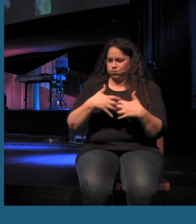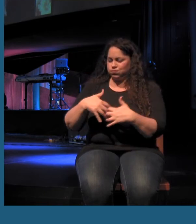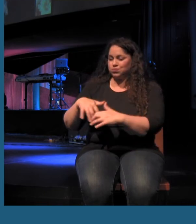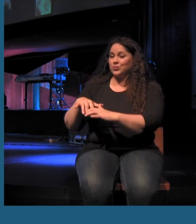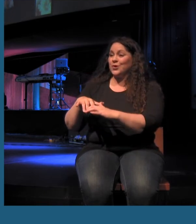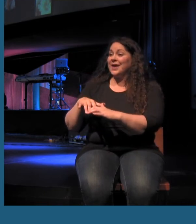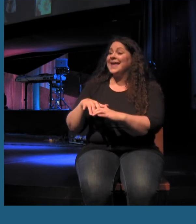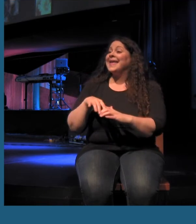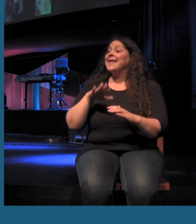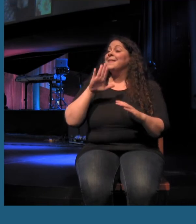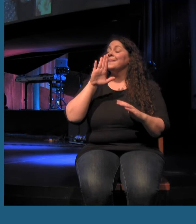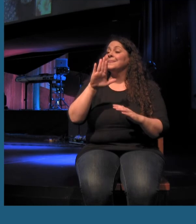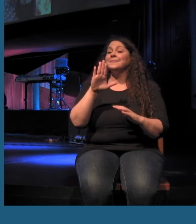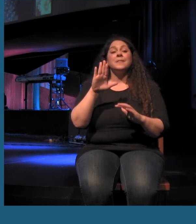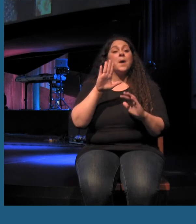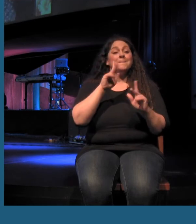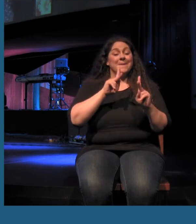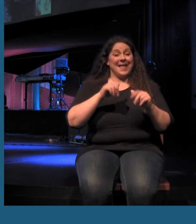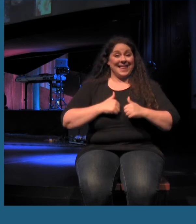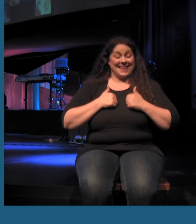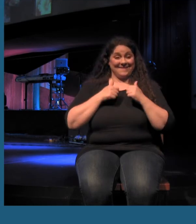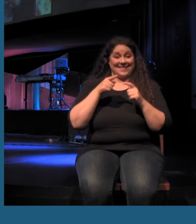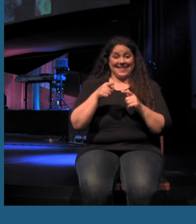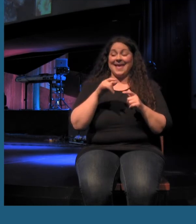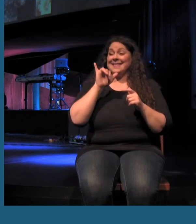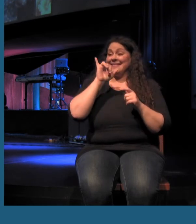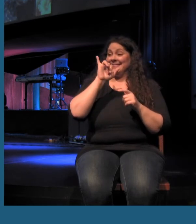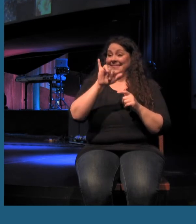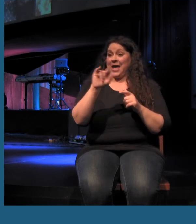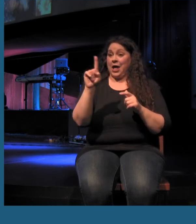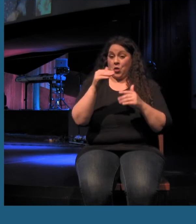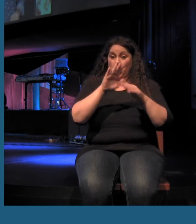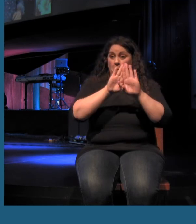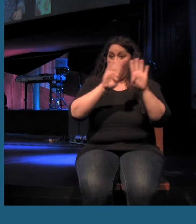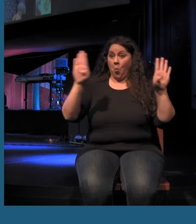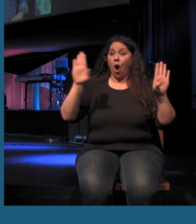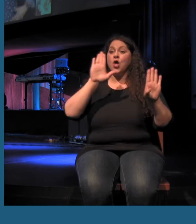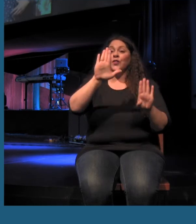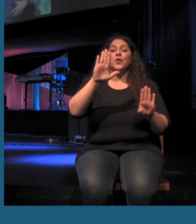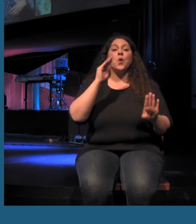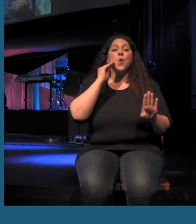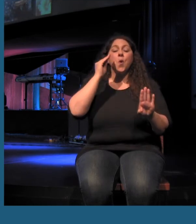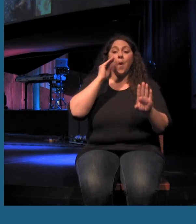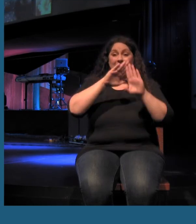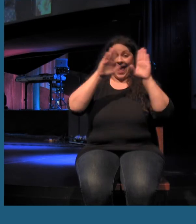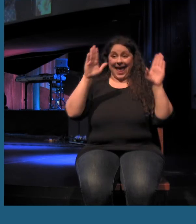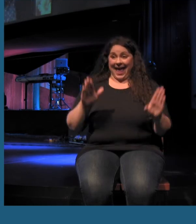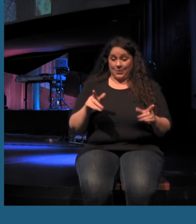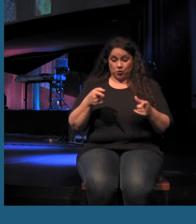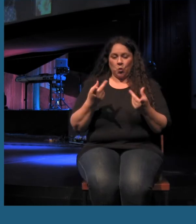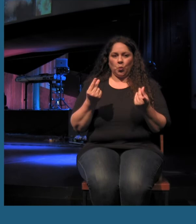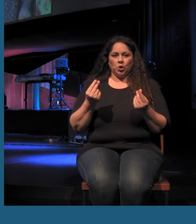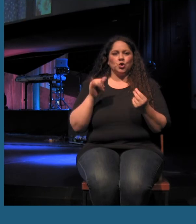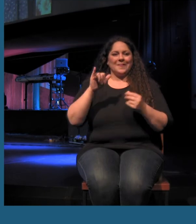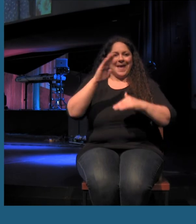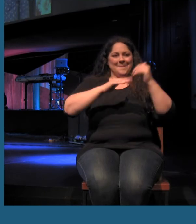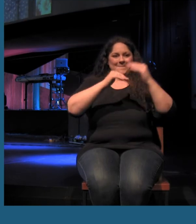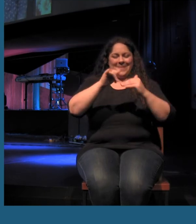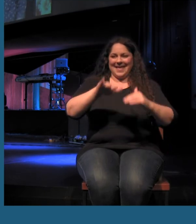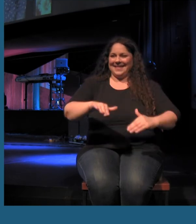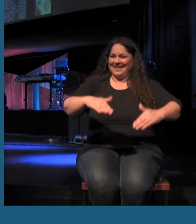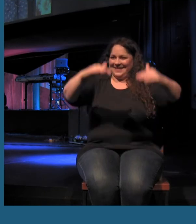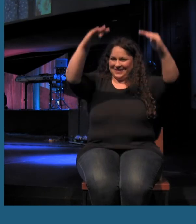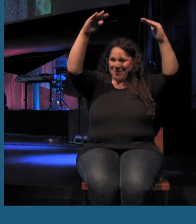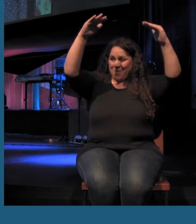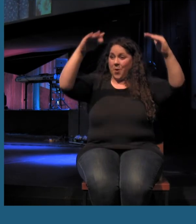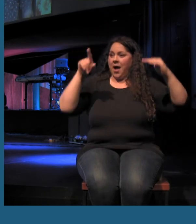who were living there, he had assigned them to build the part of the wall that was in front of their house. So they took pride in their work because they were going to see that section